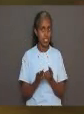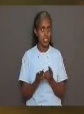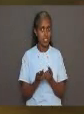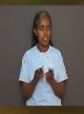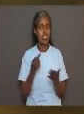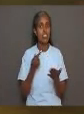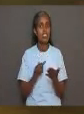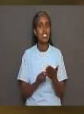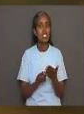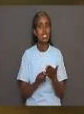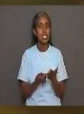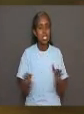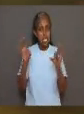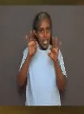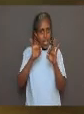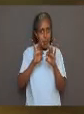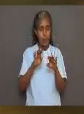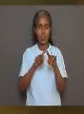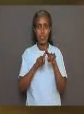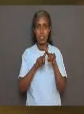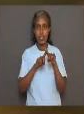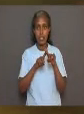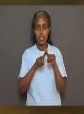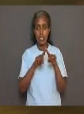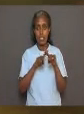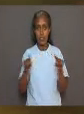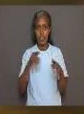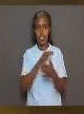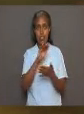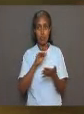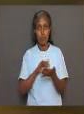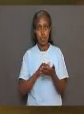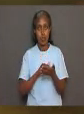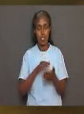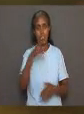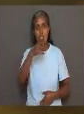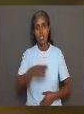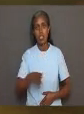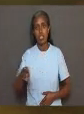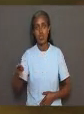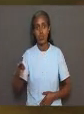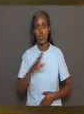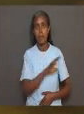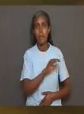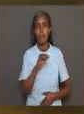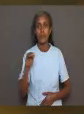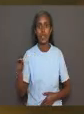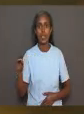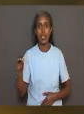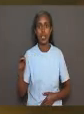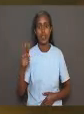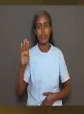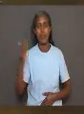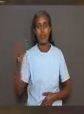There is an important difference between a histogram and a bar